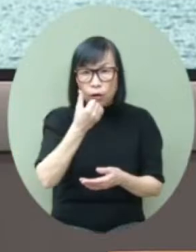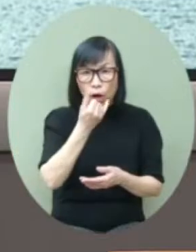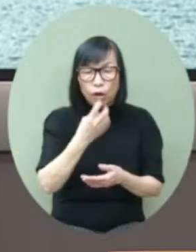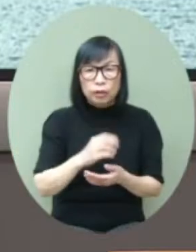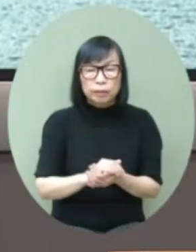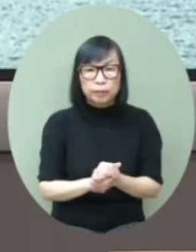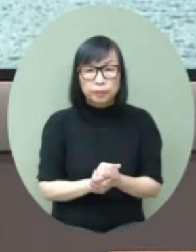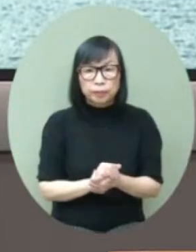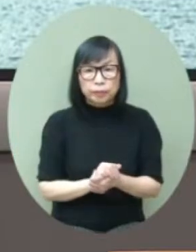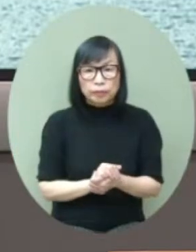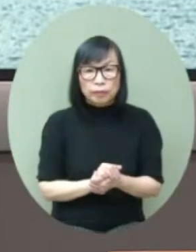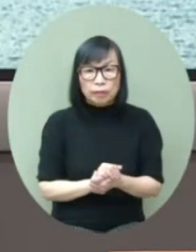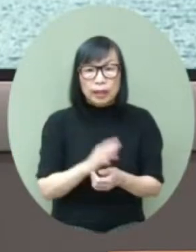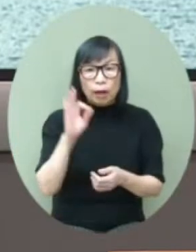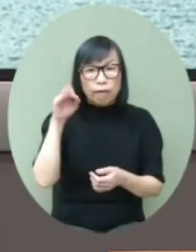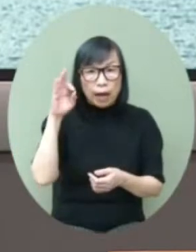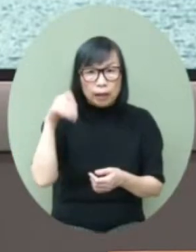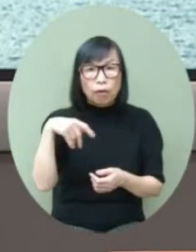QR418, one on